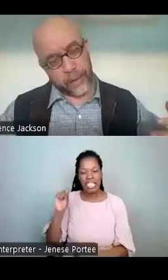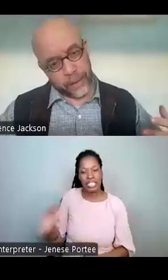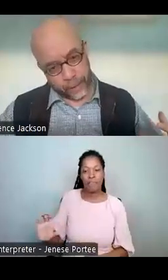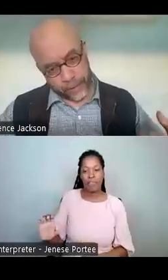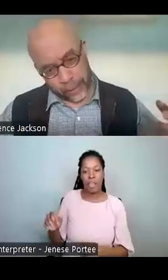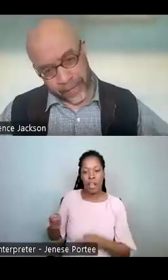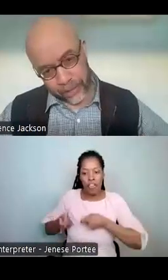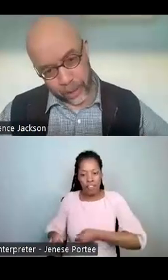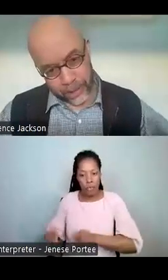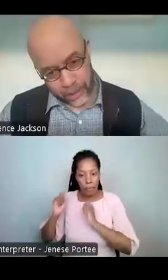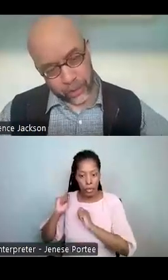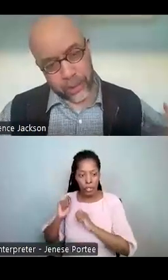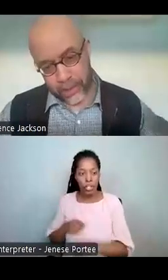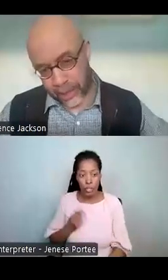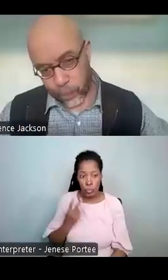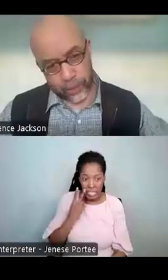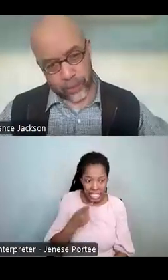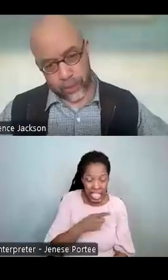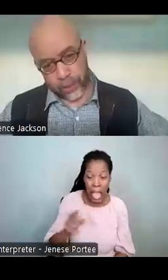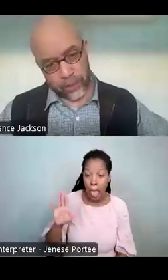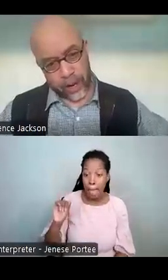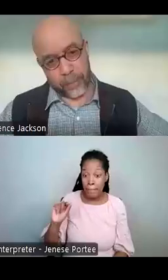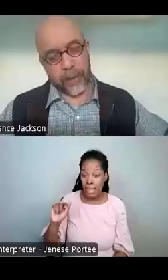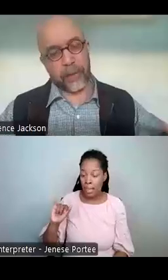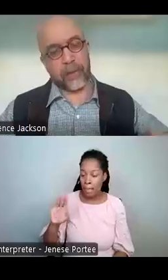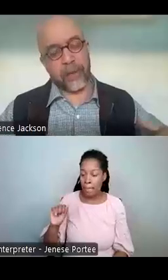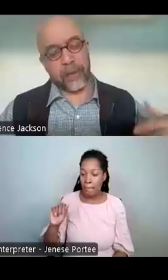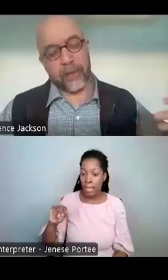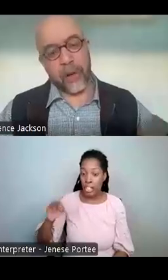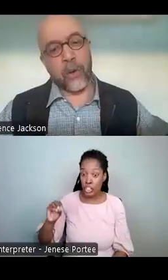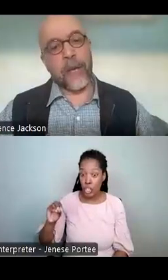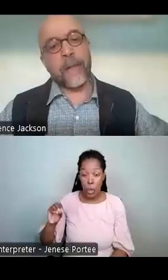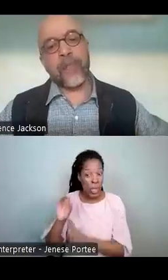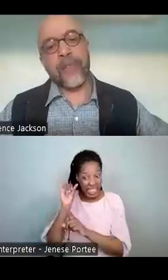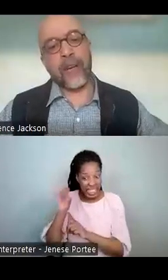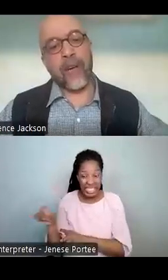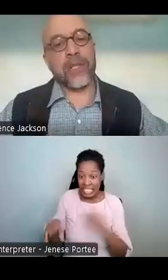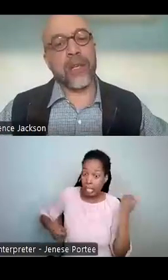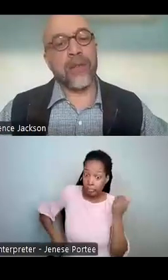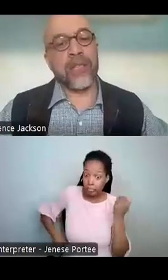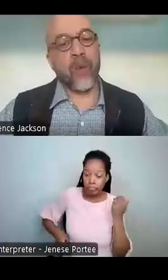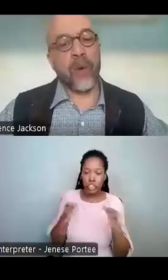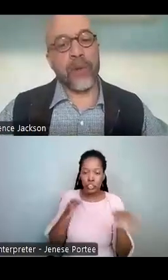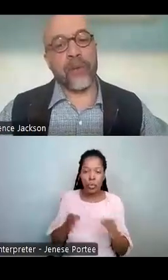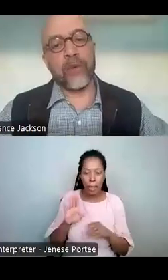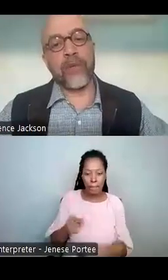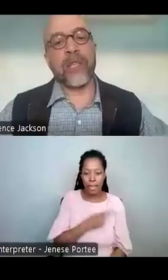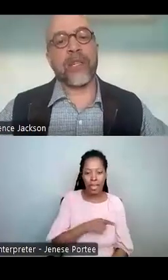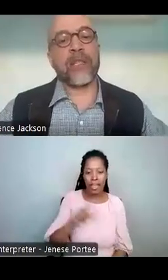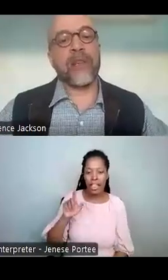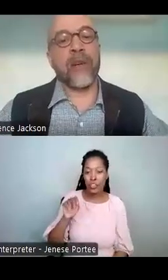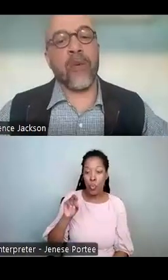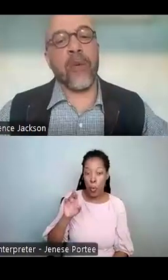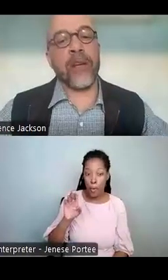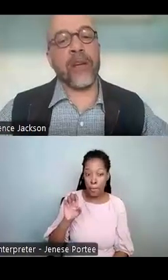clearly the banjo as an instrument, the same one described by Latrobe, and then also someone with two